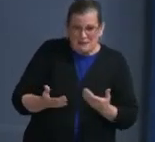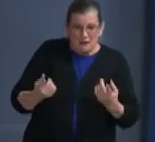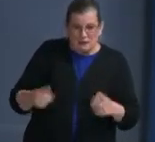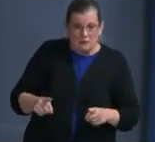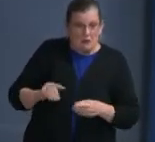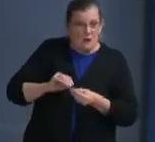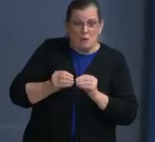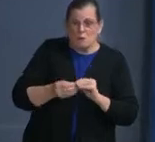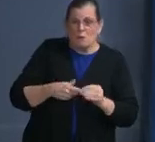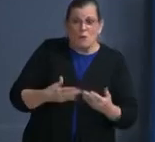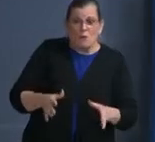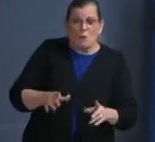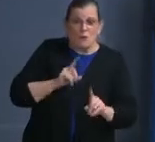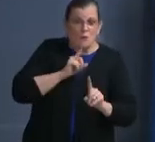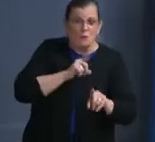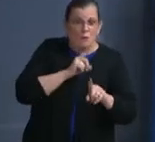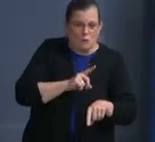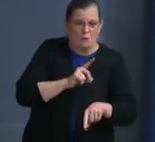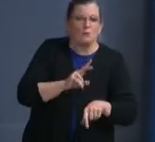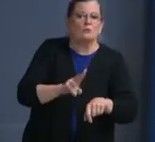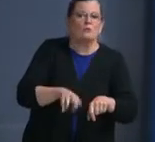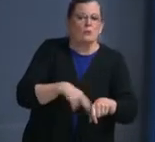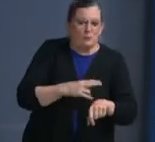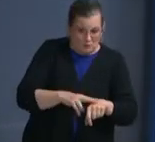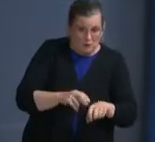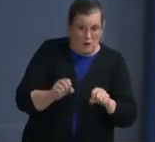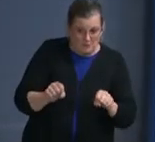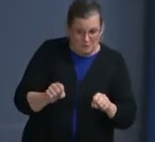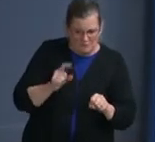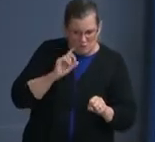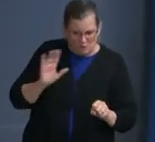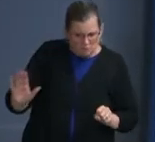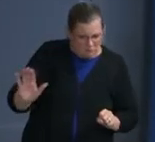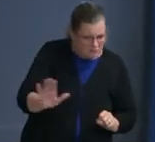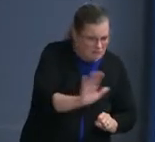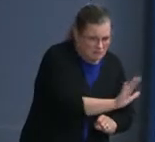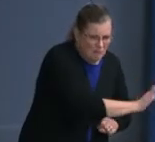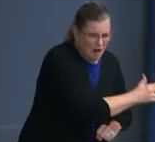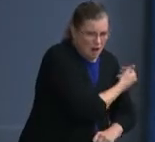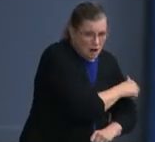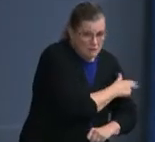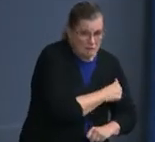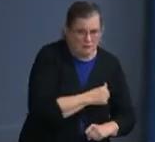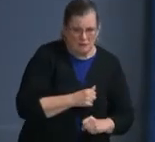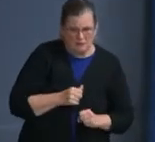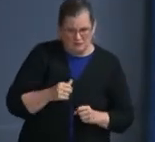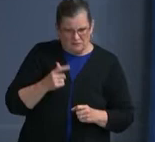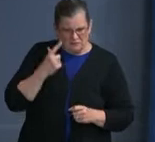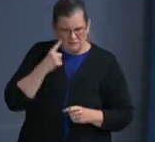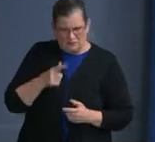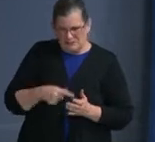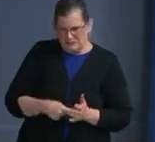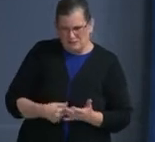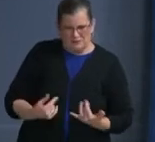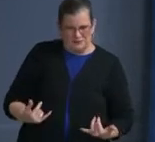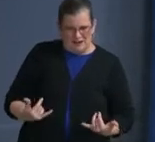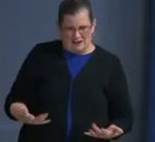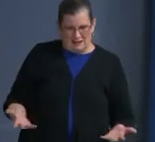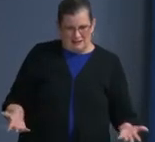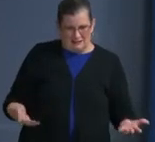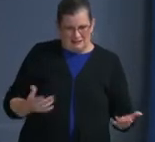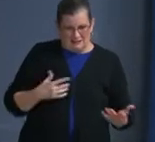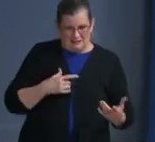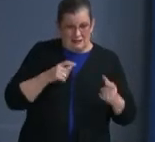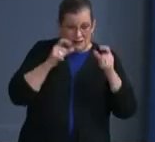report is the normal capacity of the hospital. So our normal capacity today, for example, and I don't have on my glasses,